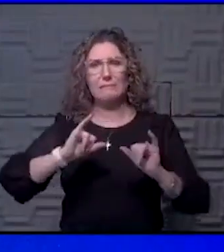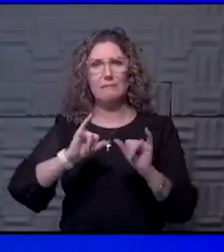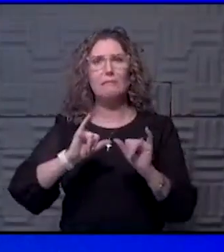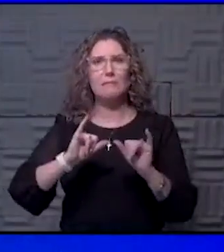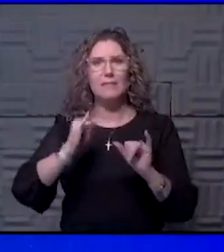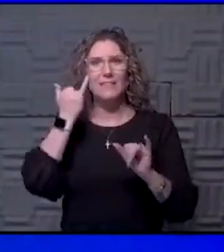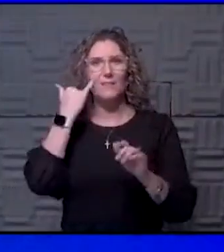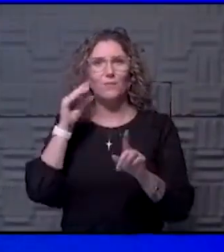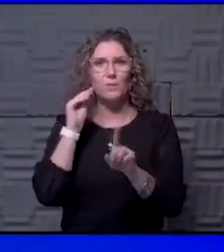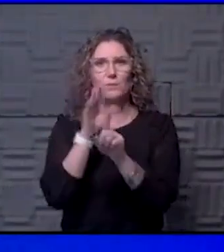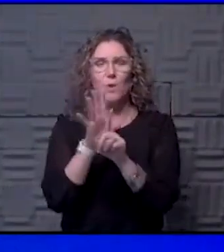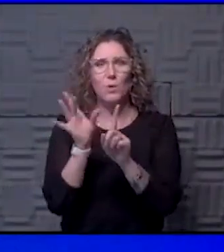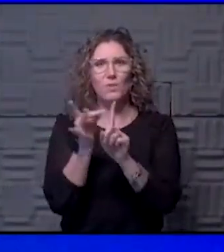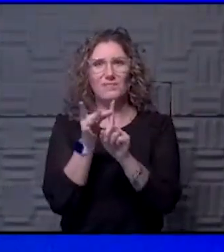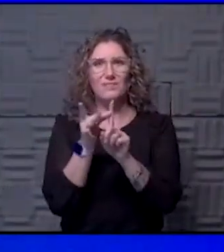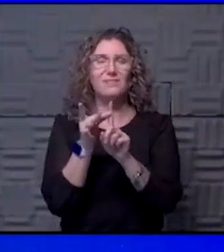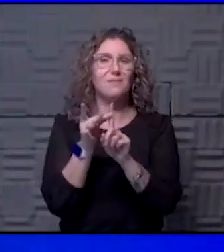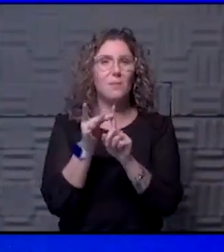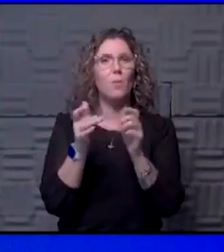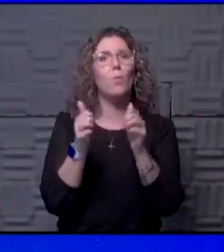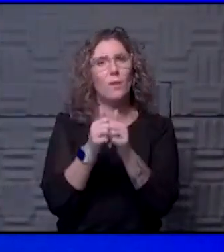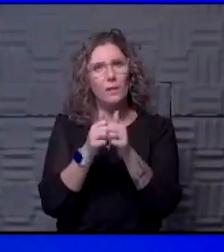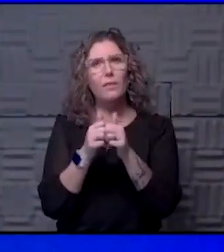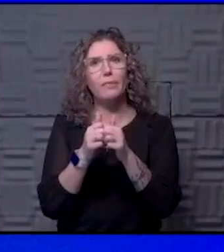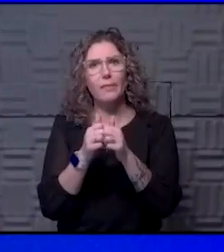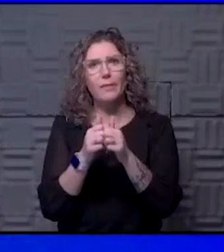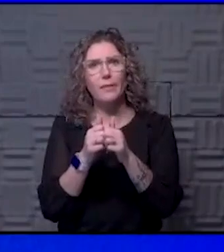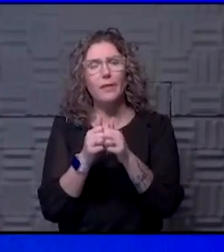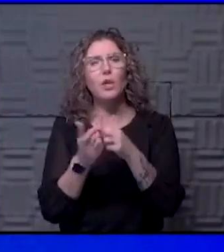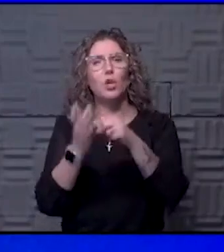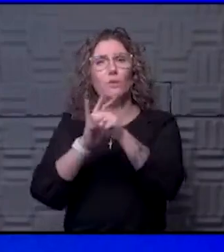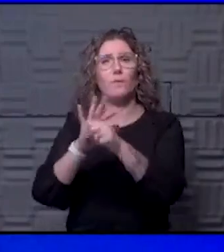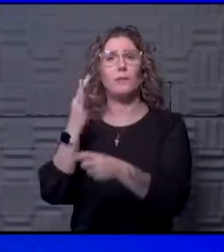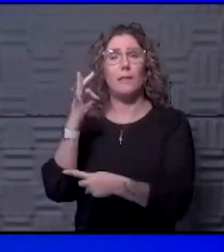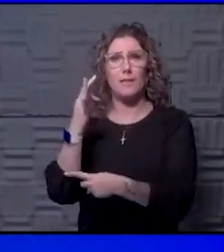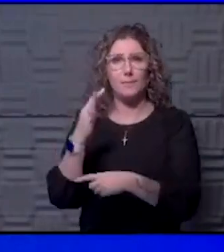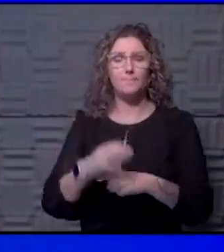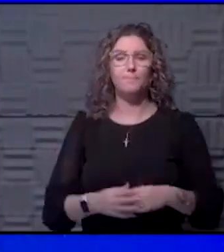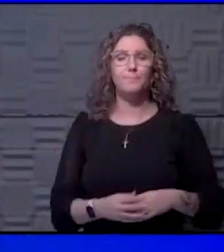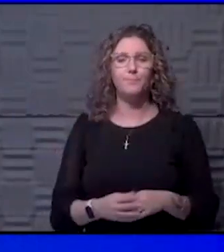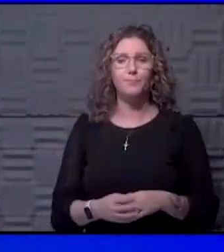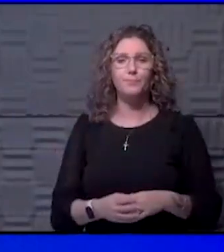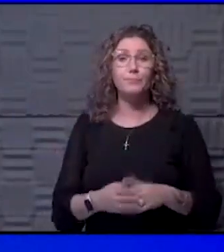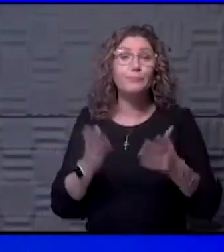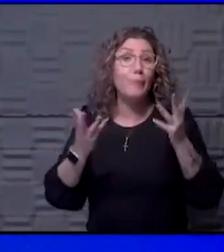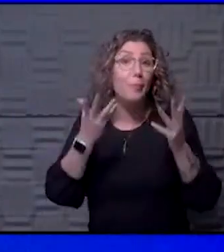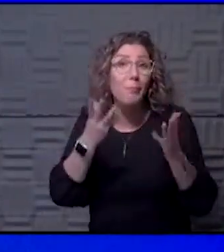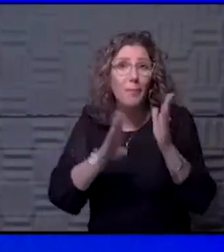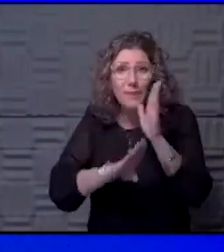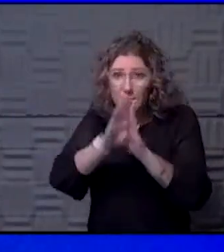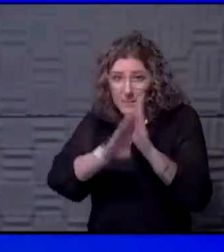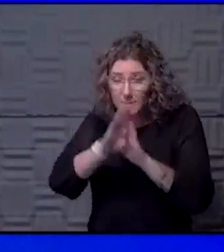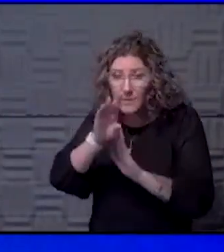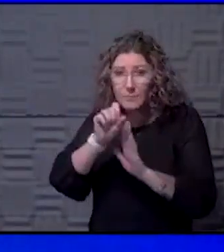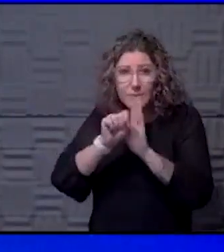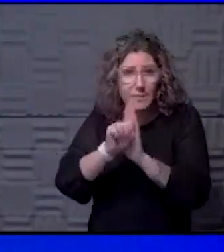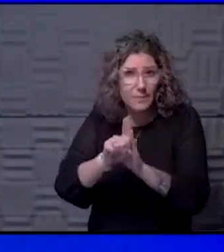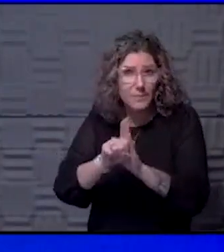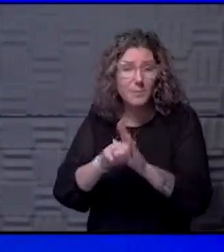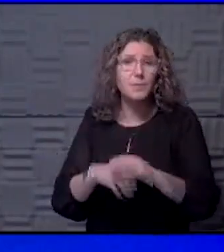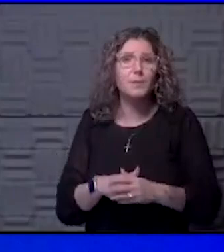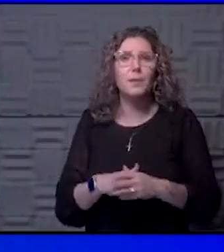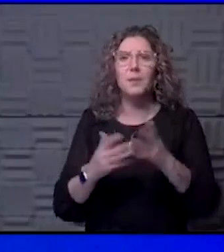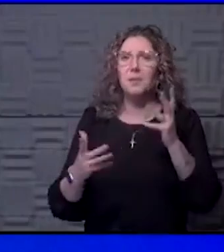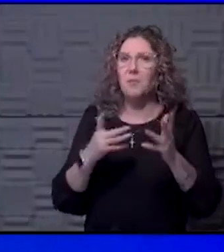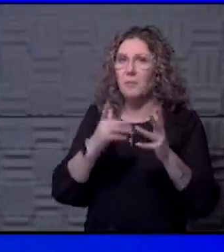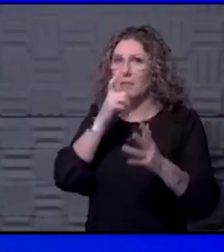if you're exposed, you can probably still get infected with SARS-CoV-2. You can maybe develop symptoms. You probably